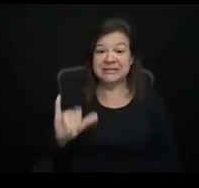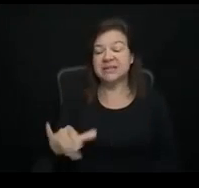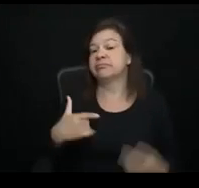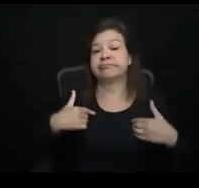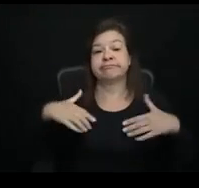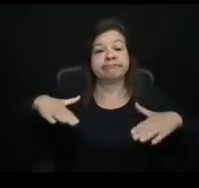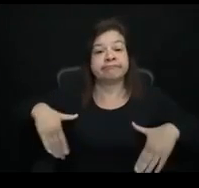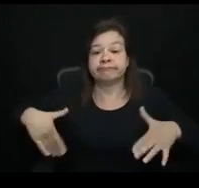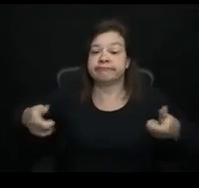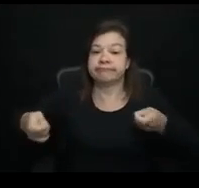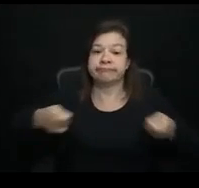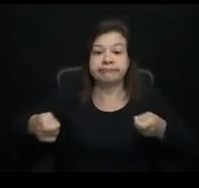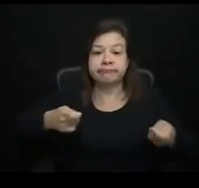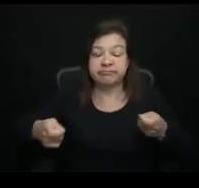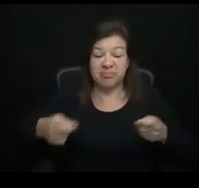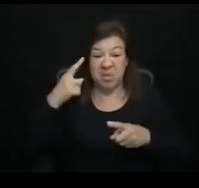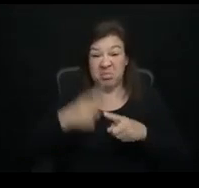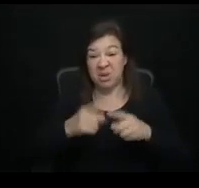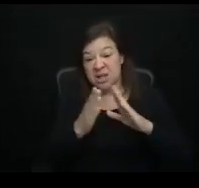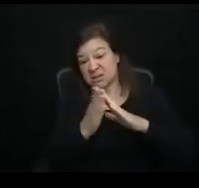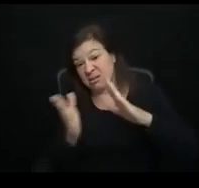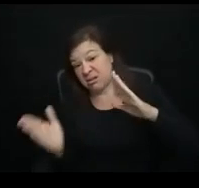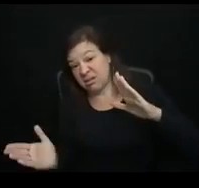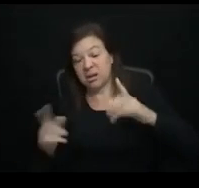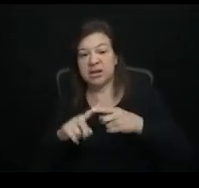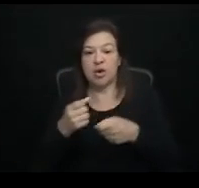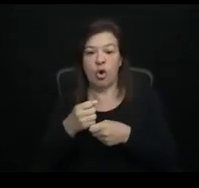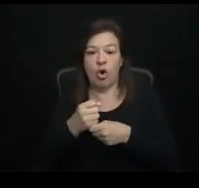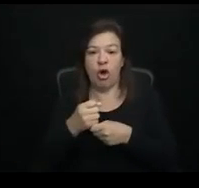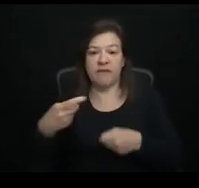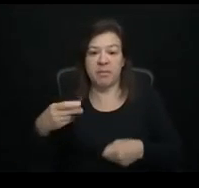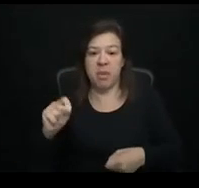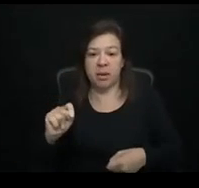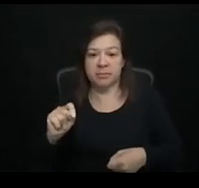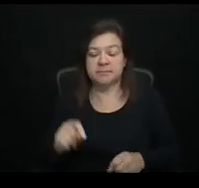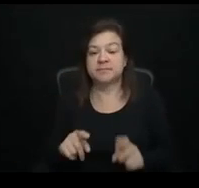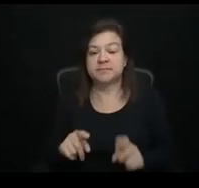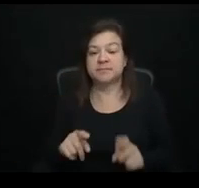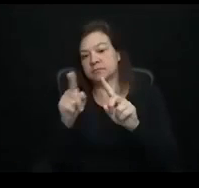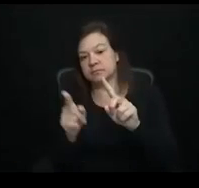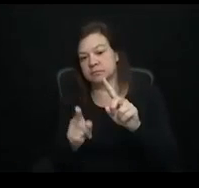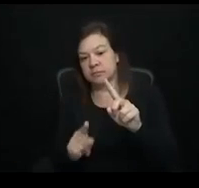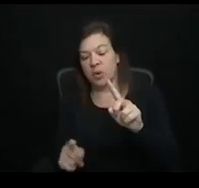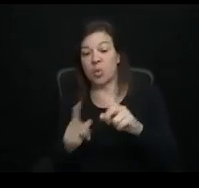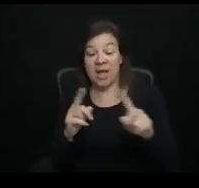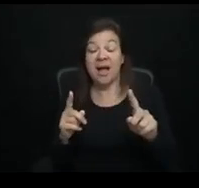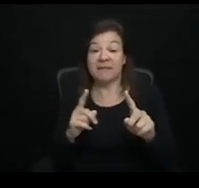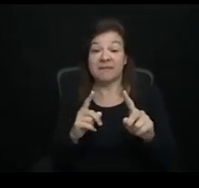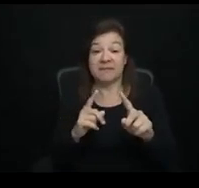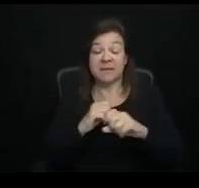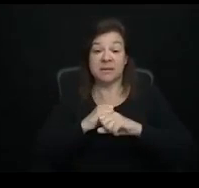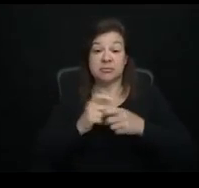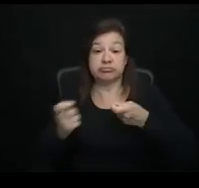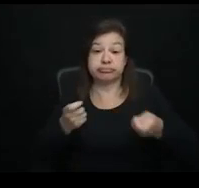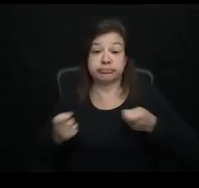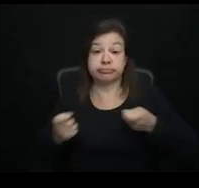as well as quite a bit of the rest of the fire over there towards Coffee Pot. Coming around, we've added a containment line on the east side, on the south